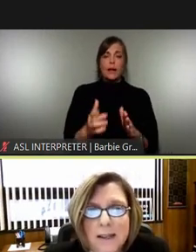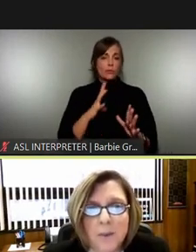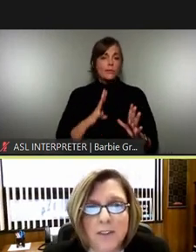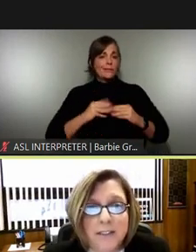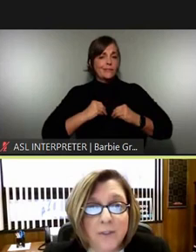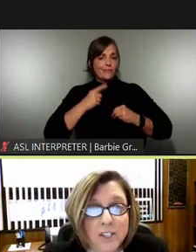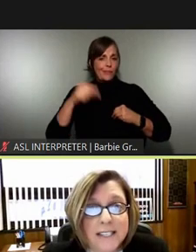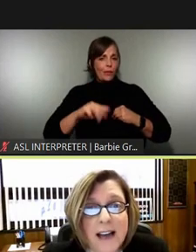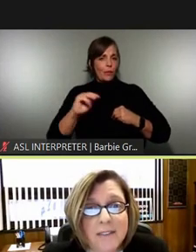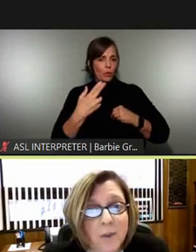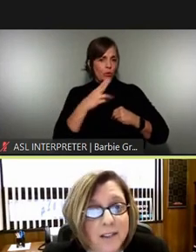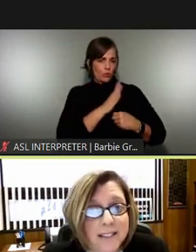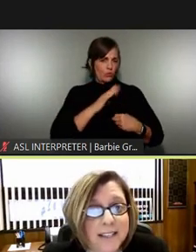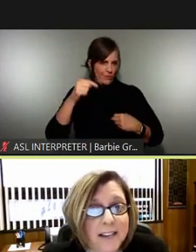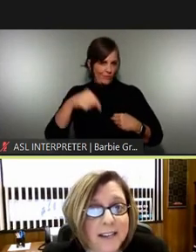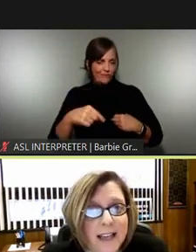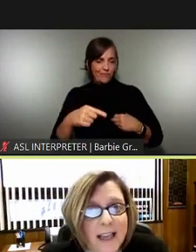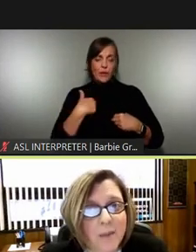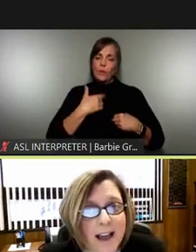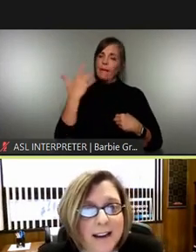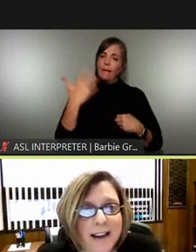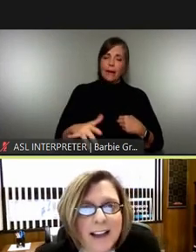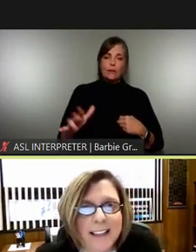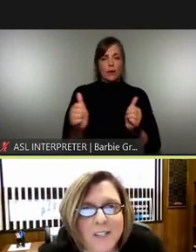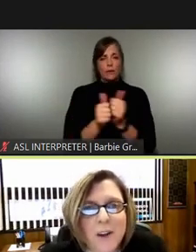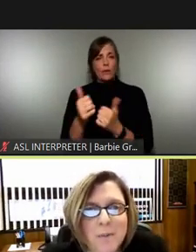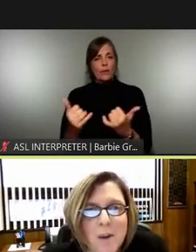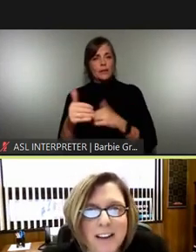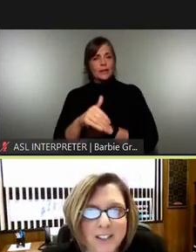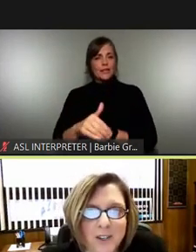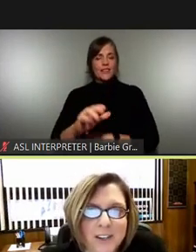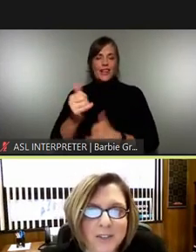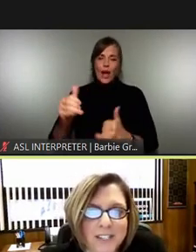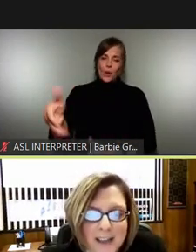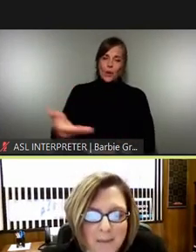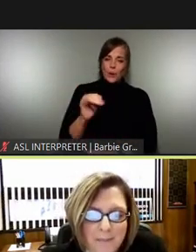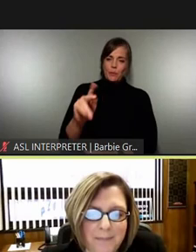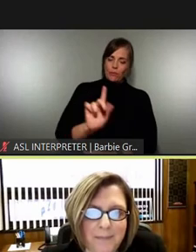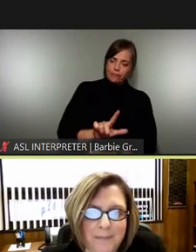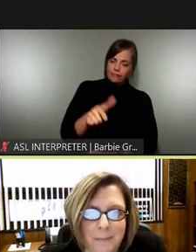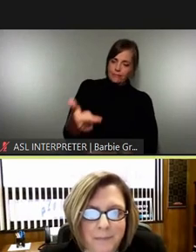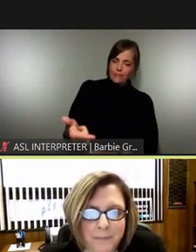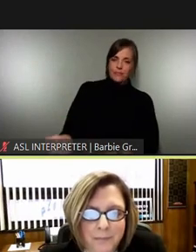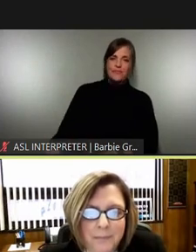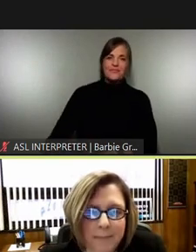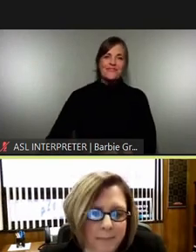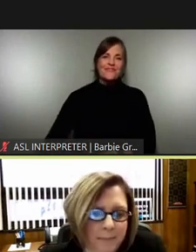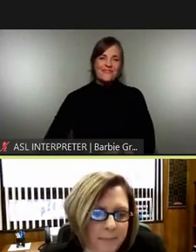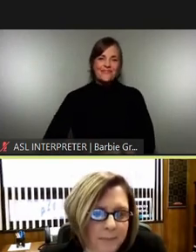March. We're very fortunate to have him with us this evening, and with that, I'd like to welcome Mark and turn it over to him.